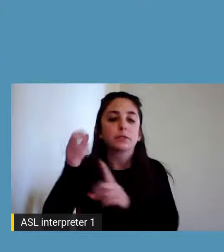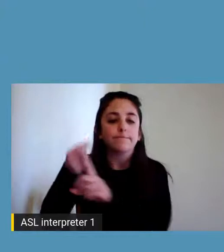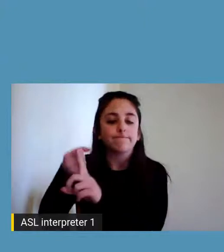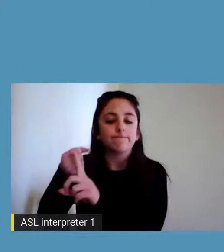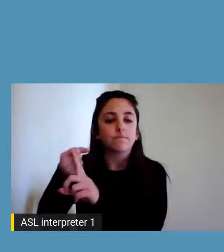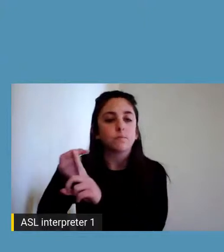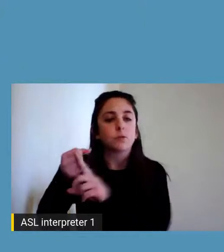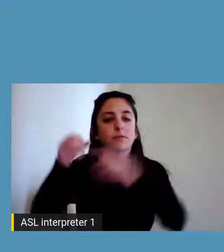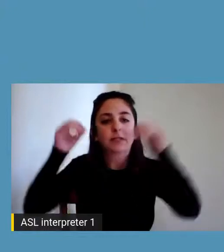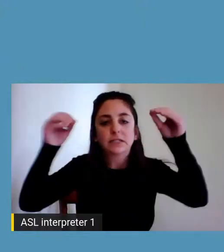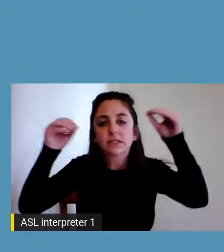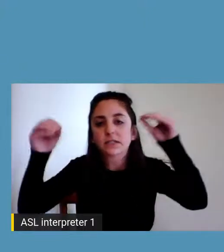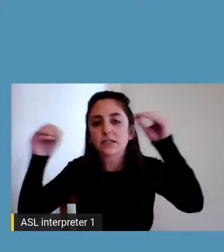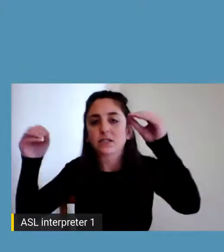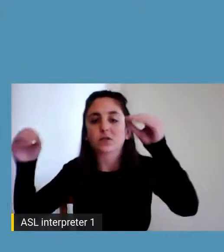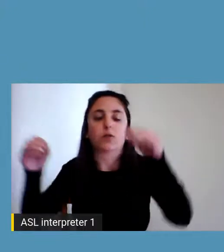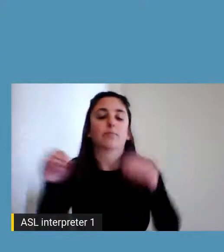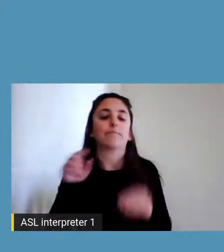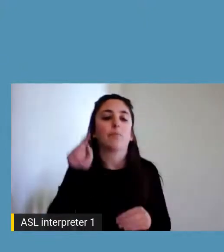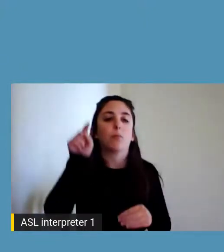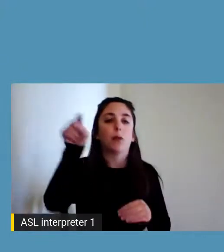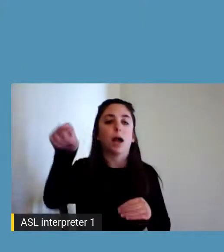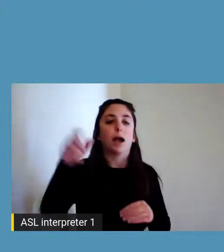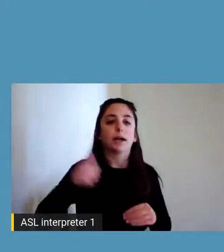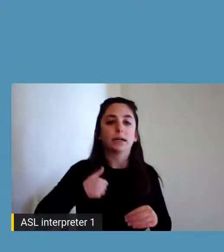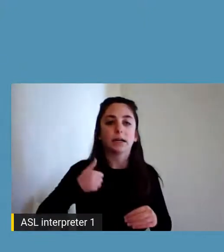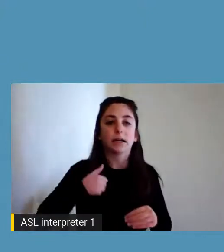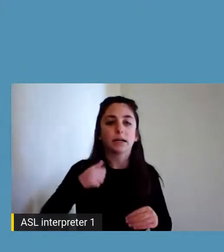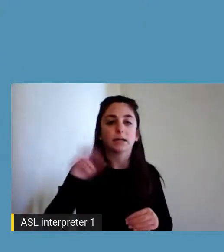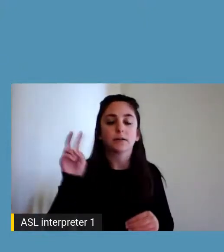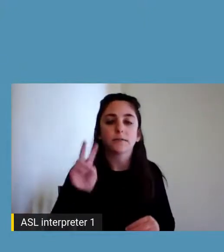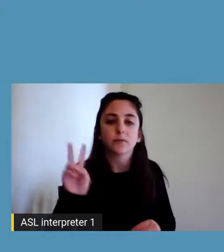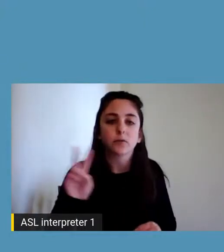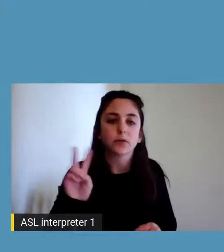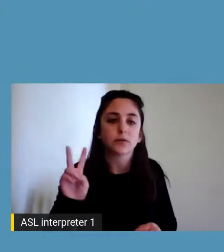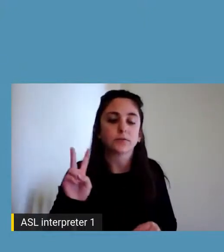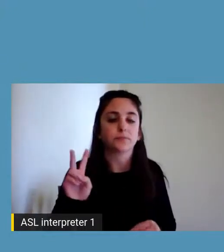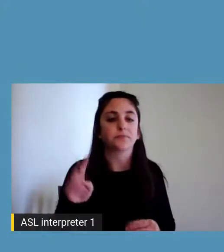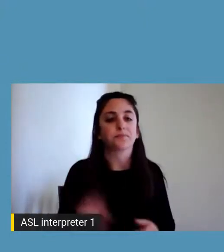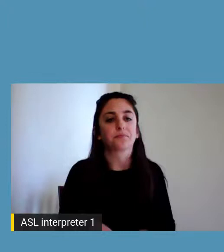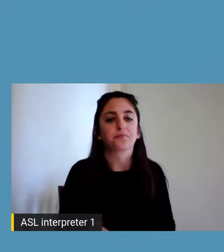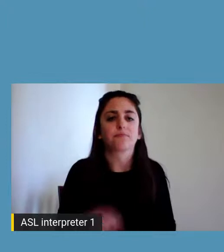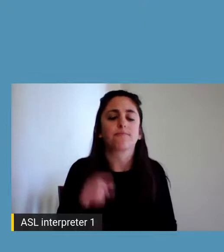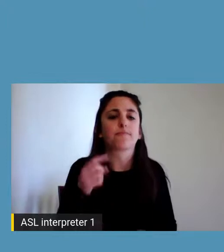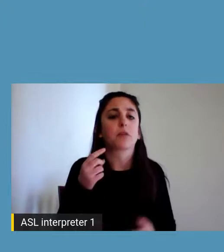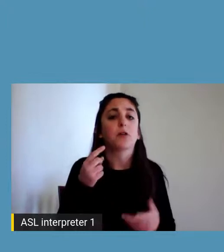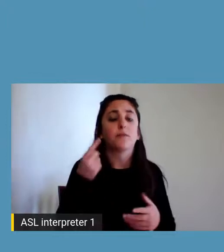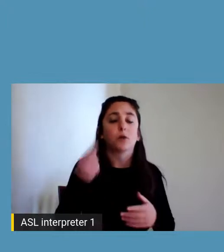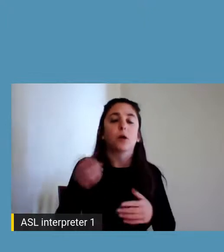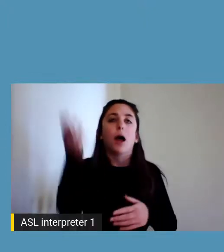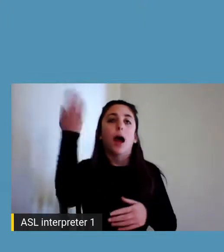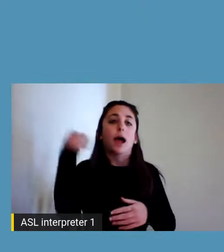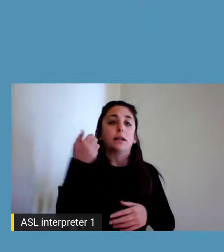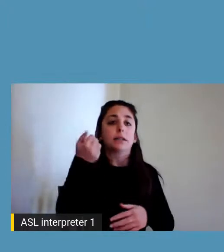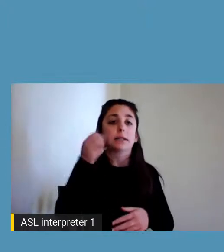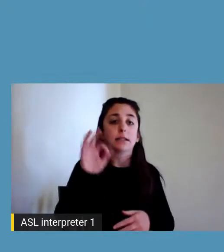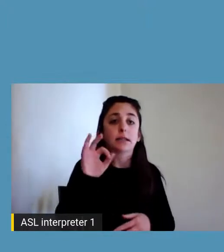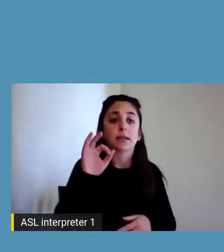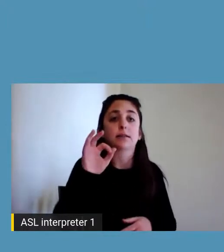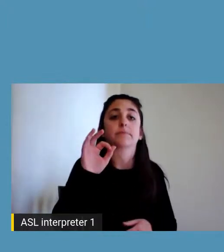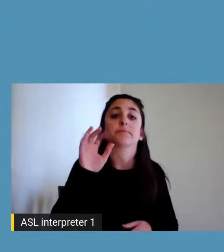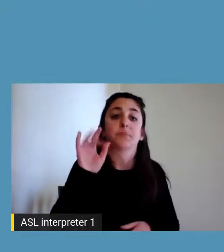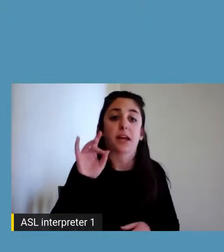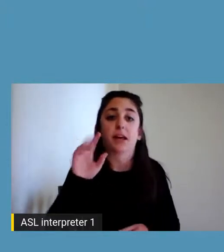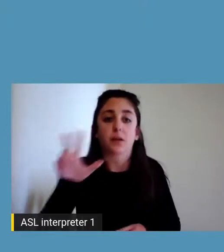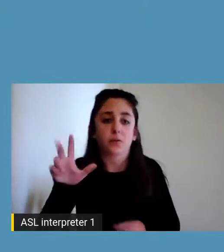and is based in Vancouver, British Columbia. She did her first illustration of clothing on a computer in 1983, and today consults for